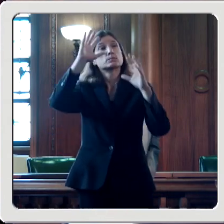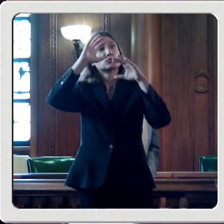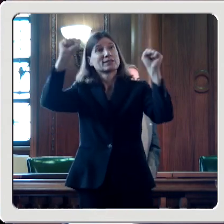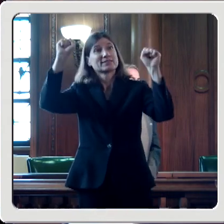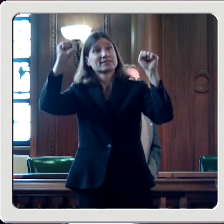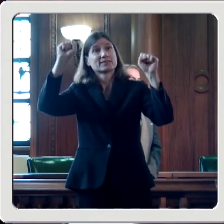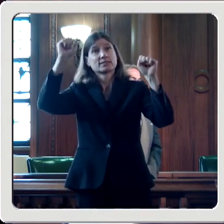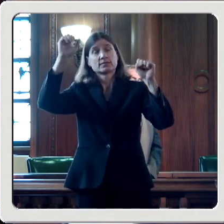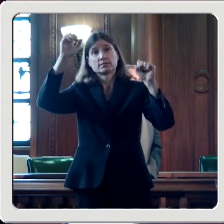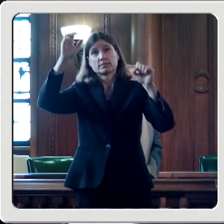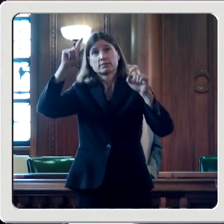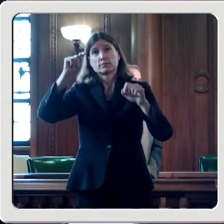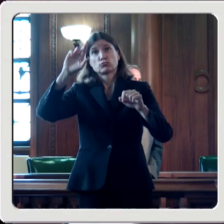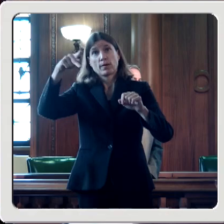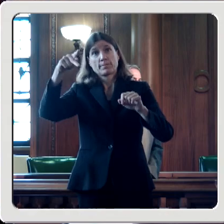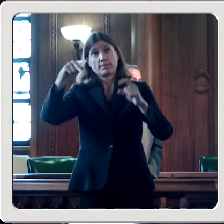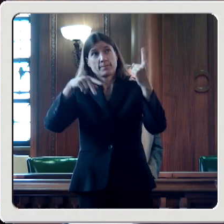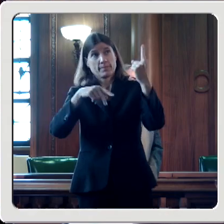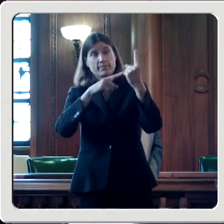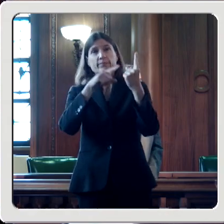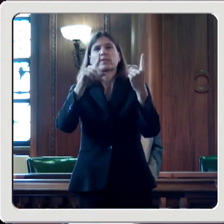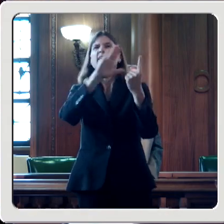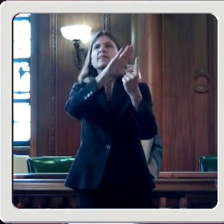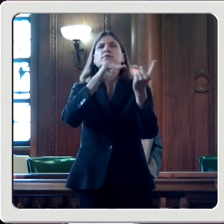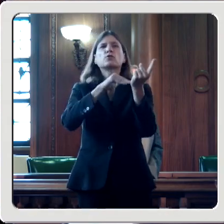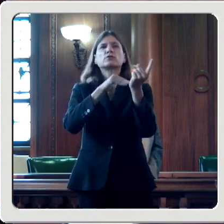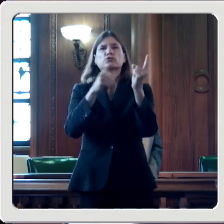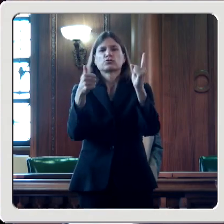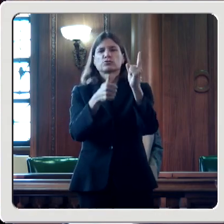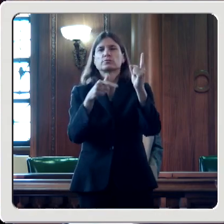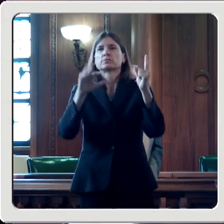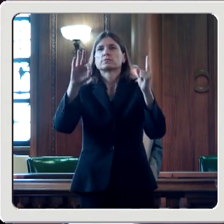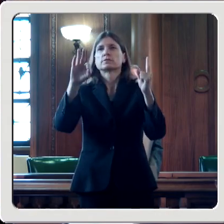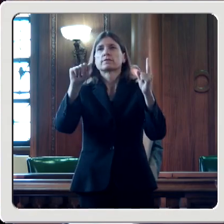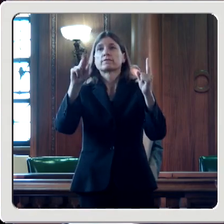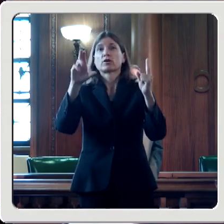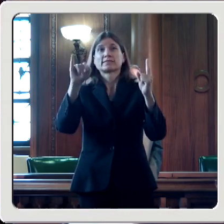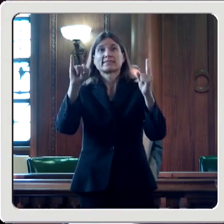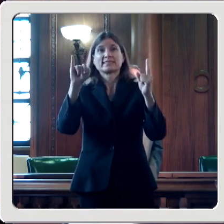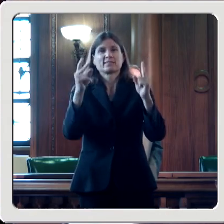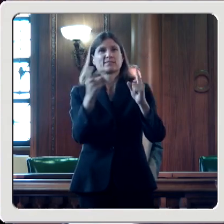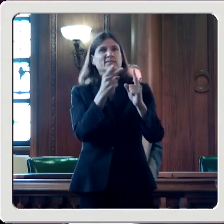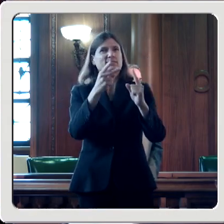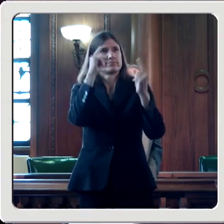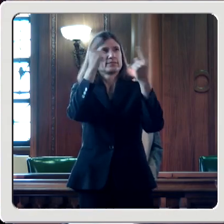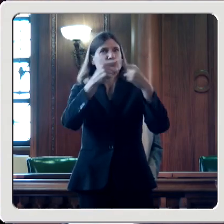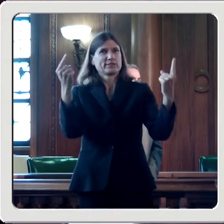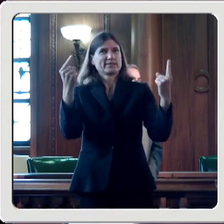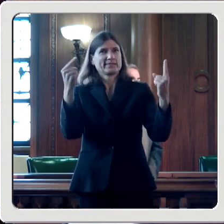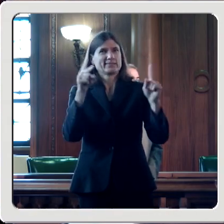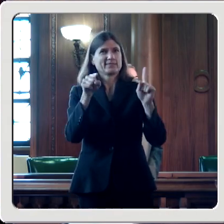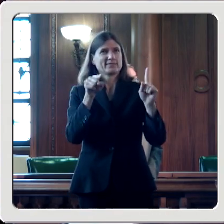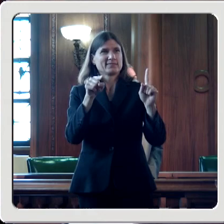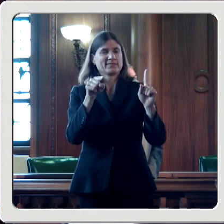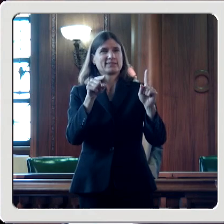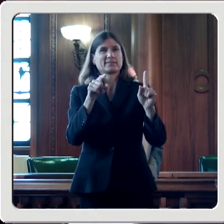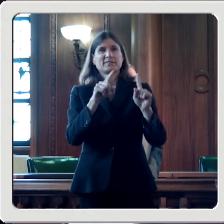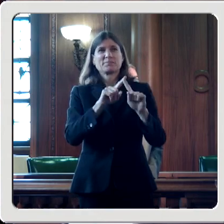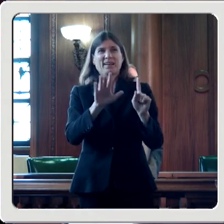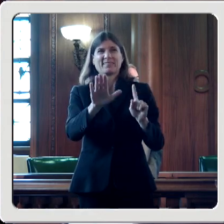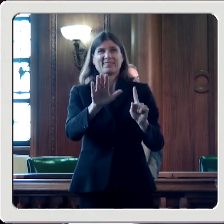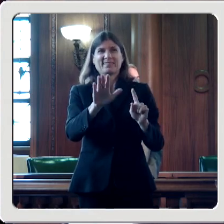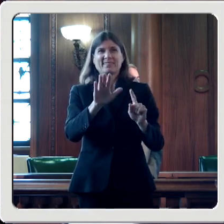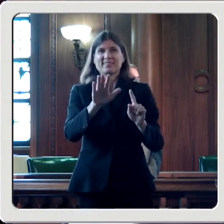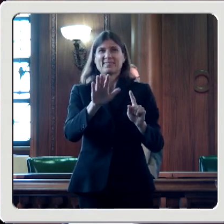controversy, and I think it's likely that the drug has some effect on the sickest patients, but we're really not sure how much of an effect